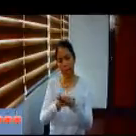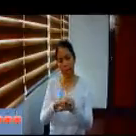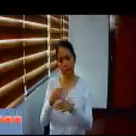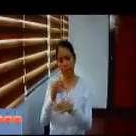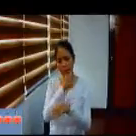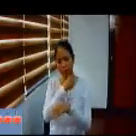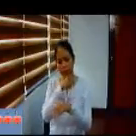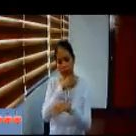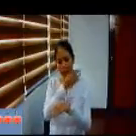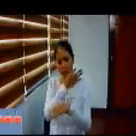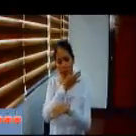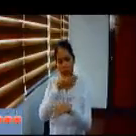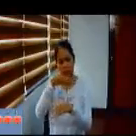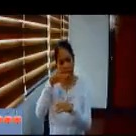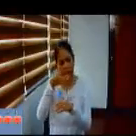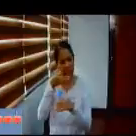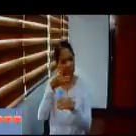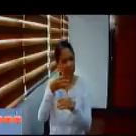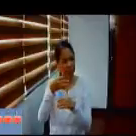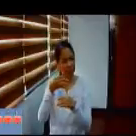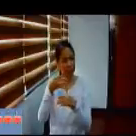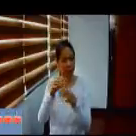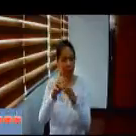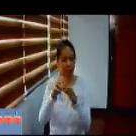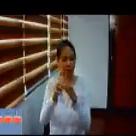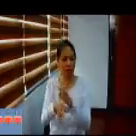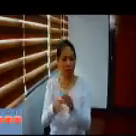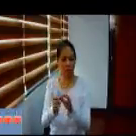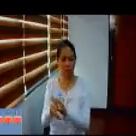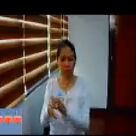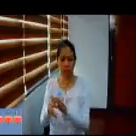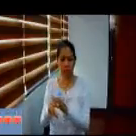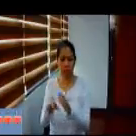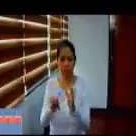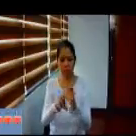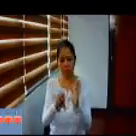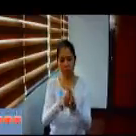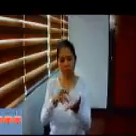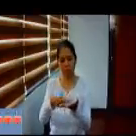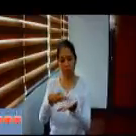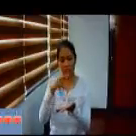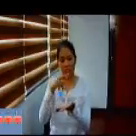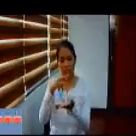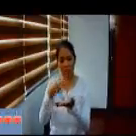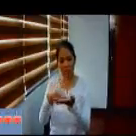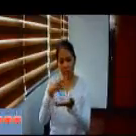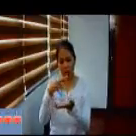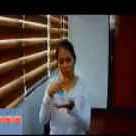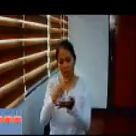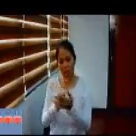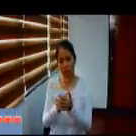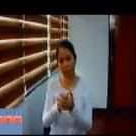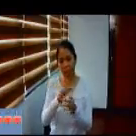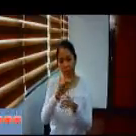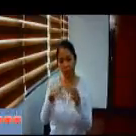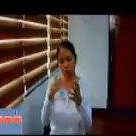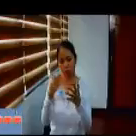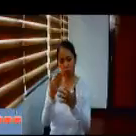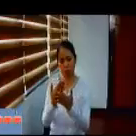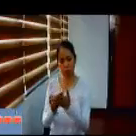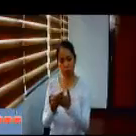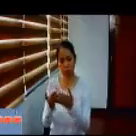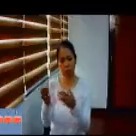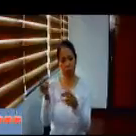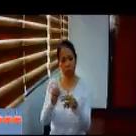Let me start with your favorite crop, which is rice. For every 1 degree centigrade increase in